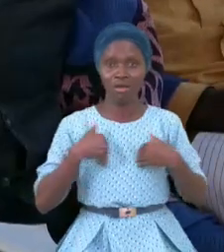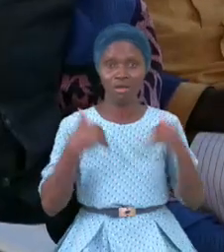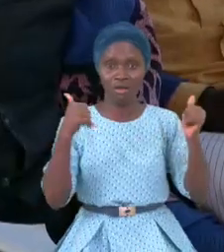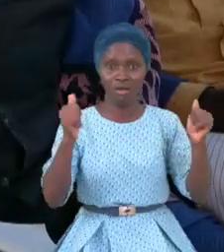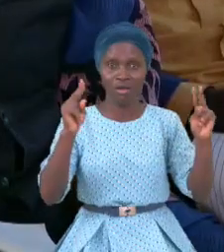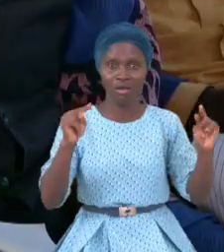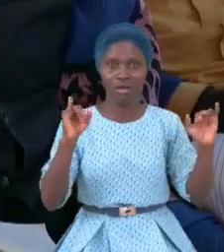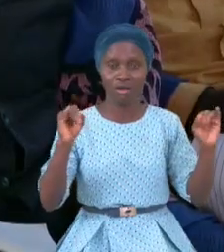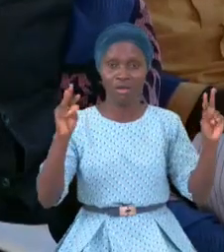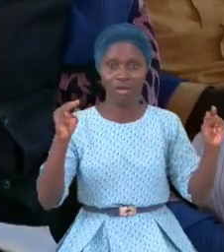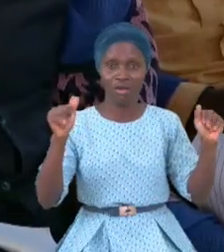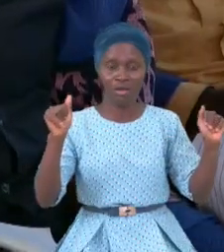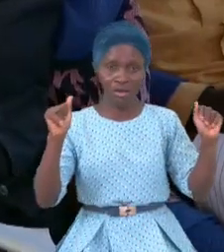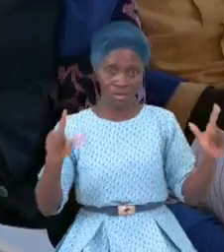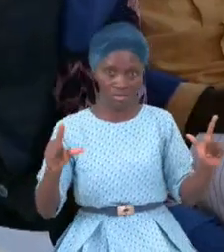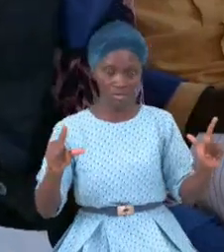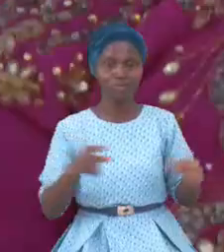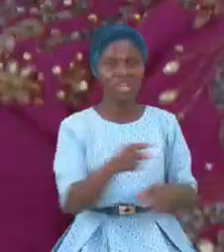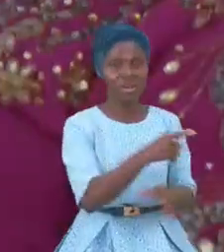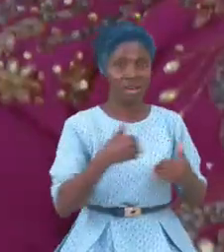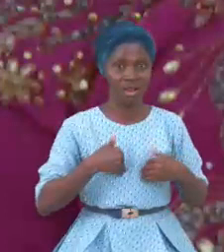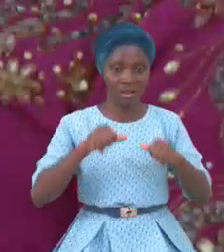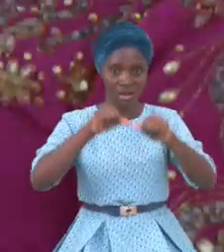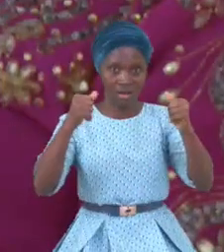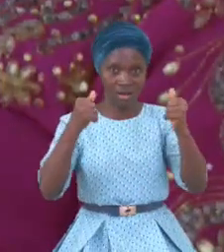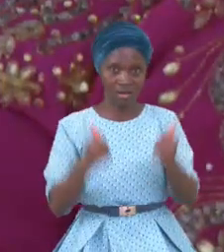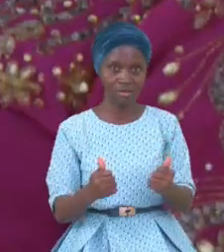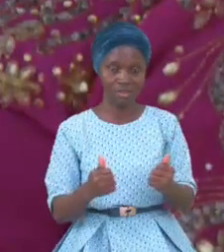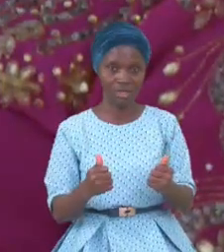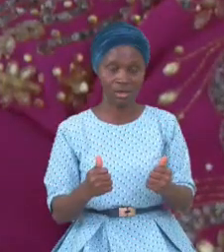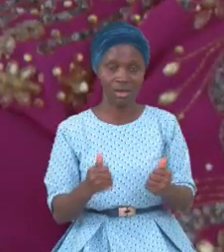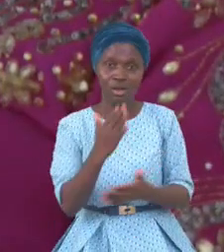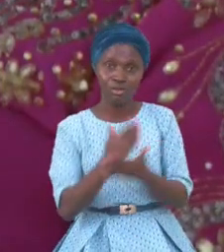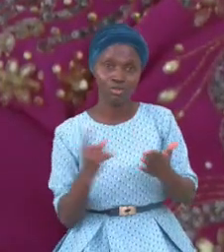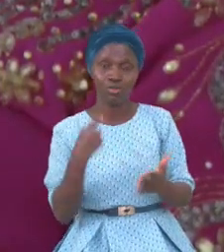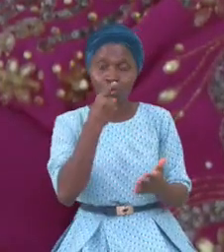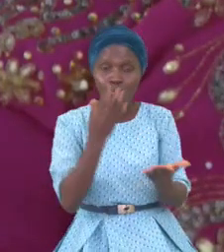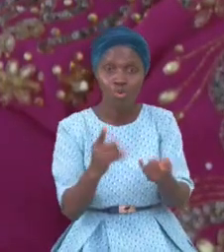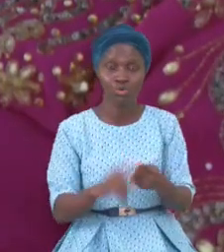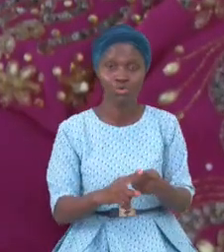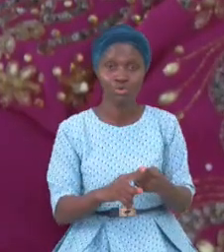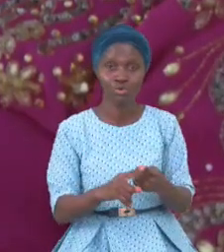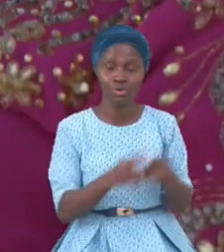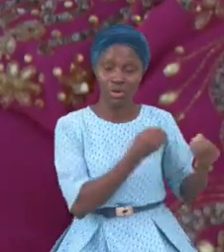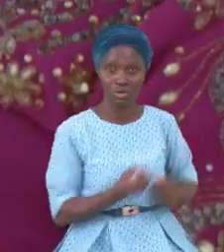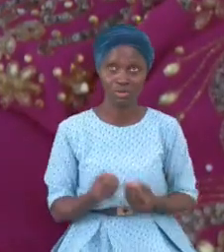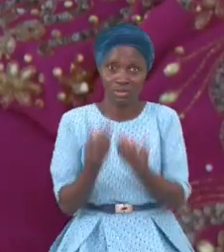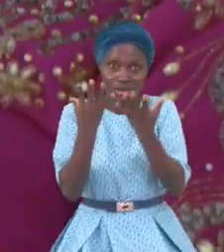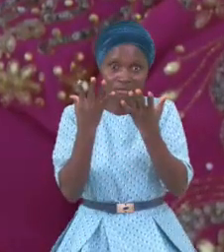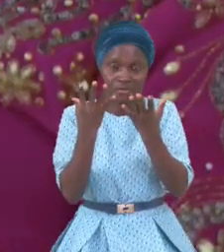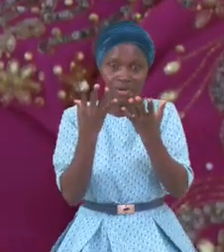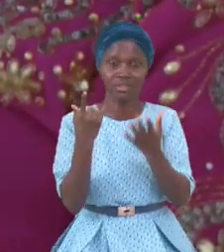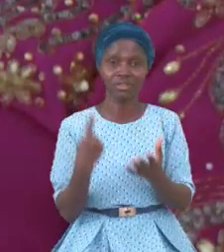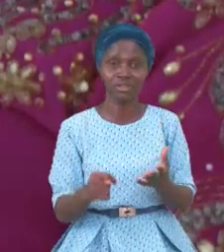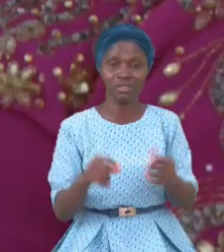altar. Somebody who wants to sacrifice that animal will bring it to the priest,